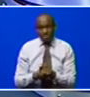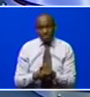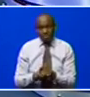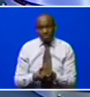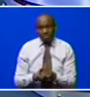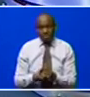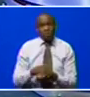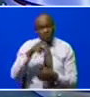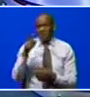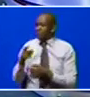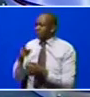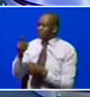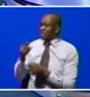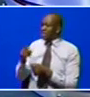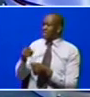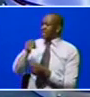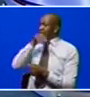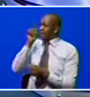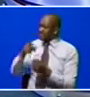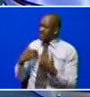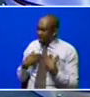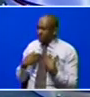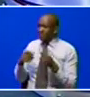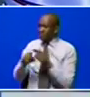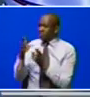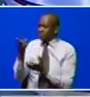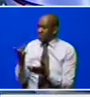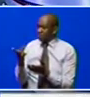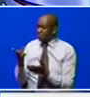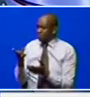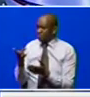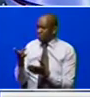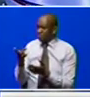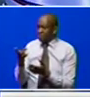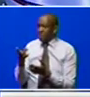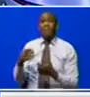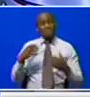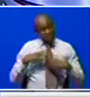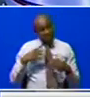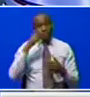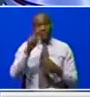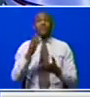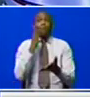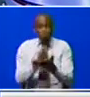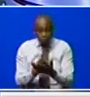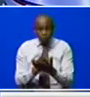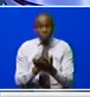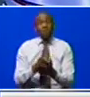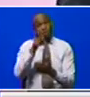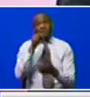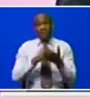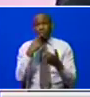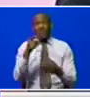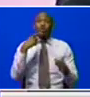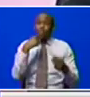placing no, no, no, the no, same no. amount of he who the same burden proves. Of responsibility? You know, he who alleges you must be able to prove your allegations. Okay. Yes. You